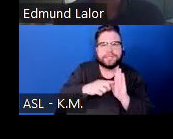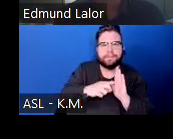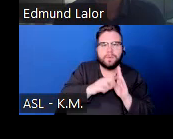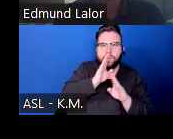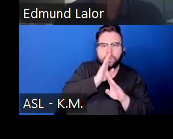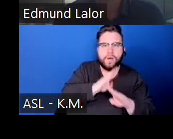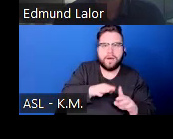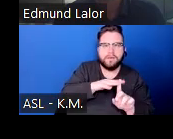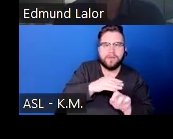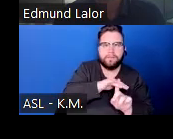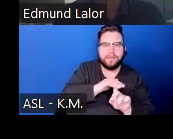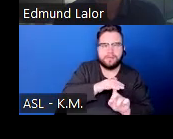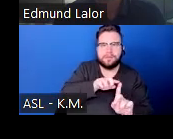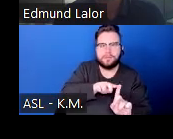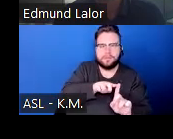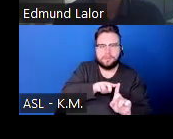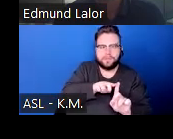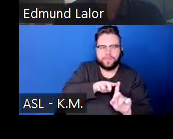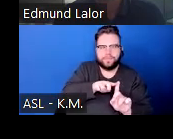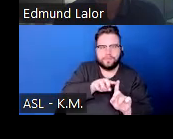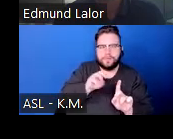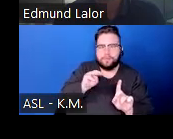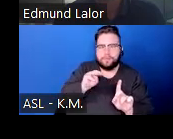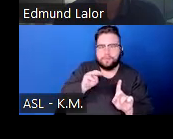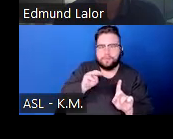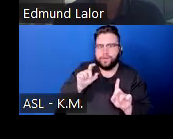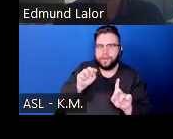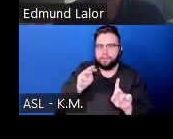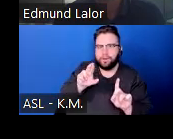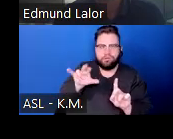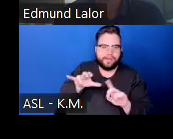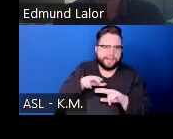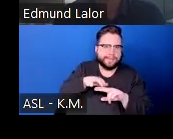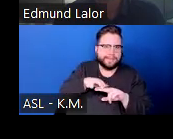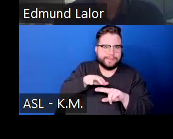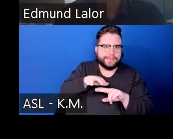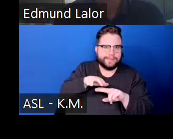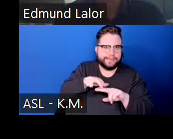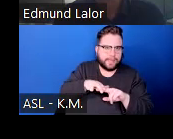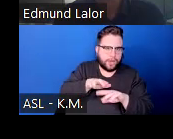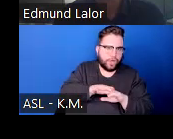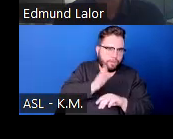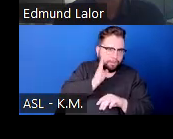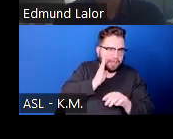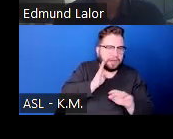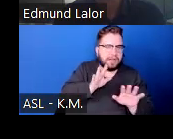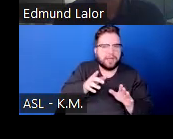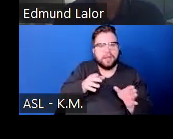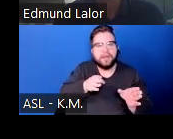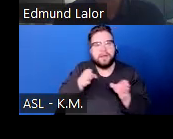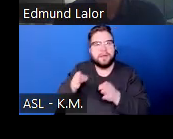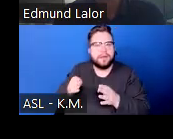Margaret Murray, wrapped in an old patchwork quilt, sat on the foot of her bed and... Okay, you get the idea. And then we play it in a little bit